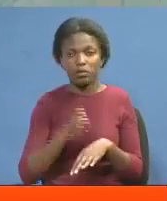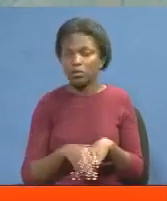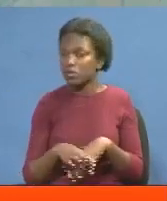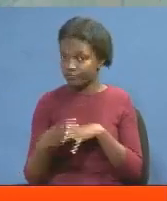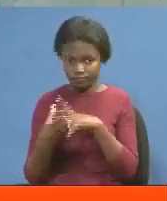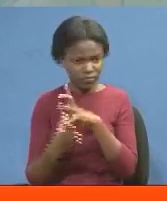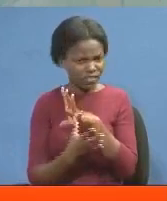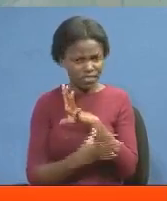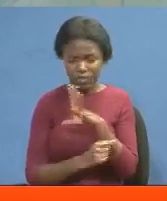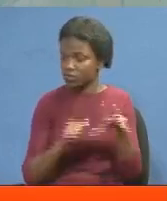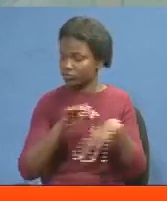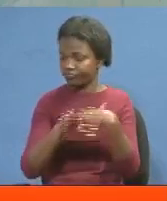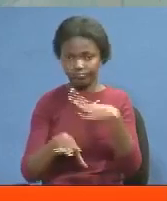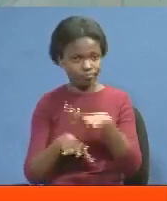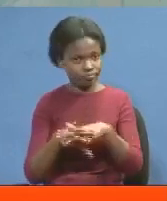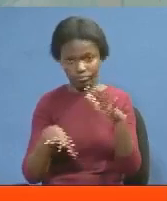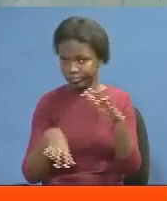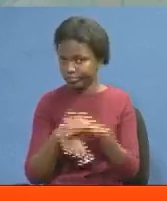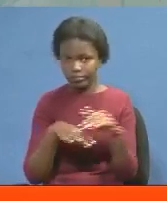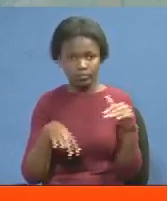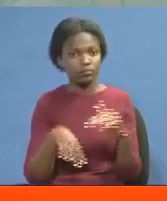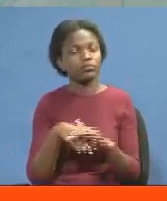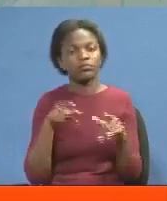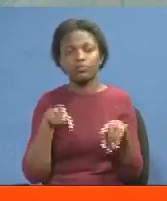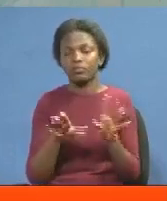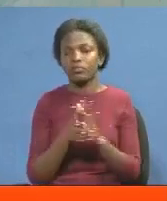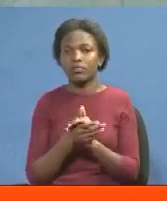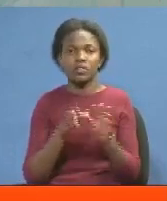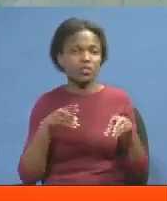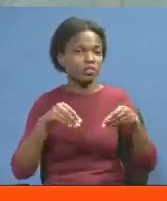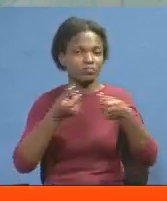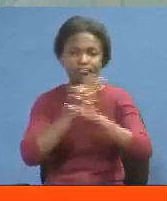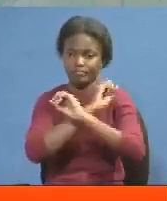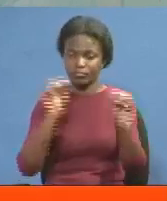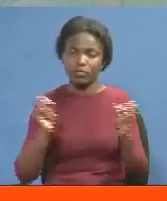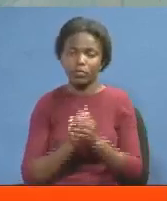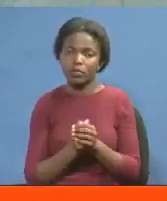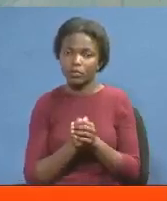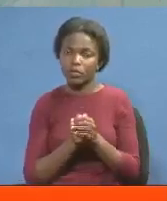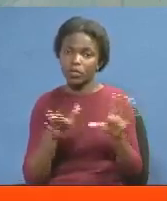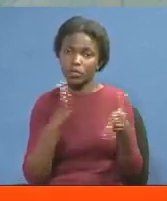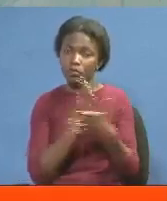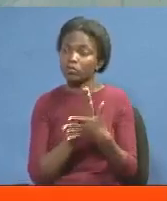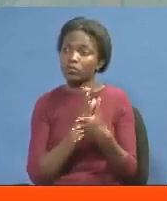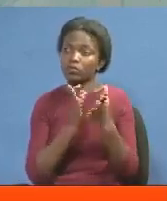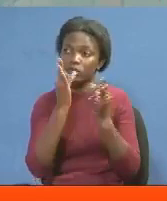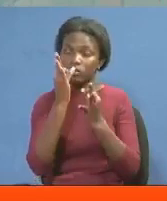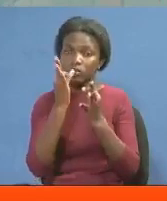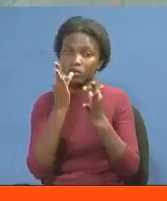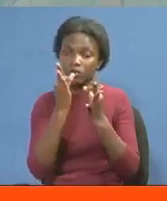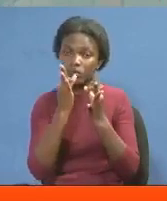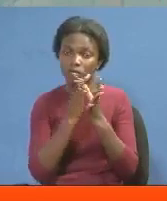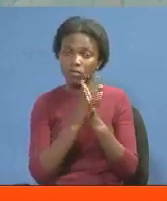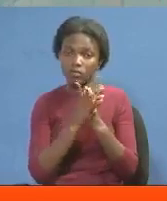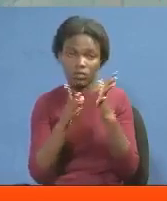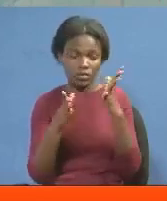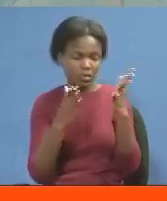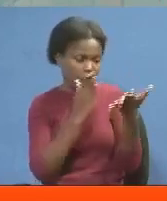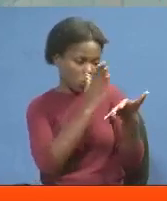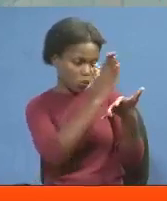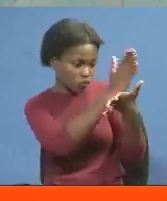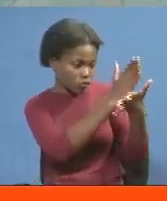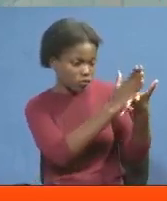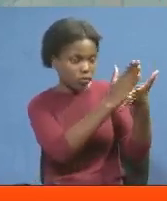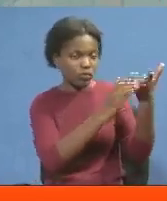to Burundi, mm-hmm. to South Sudan is not the solution right now. Mm-hmm. In fact, even in the middle of a pandemic, some